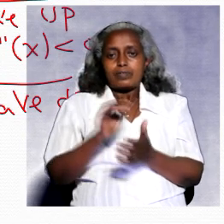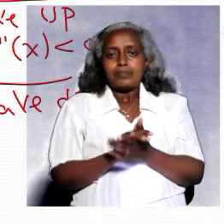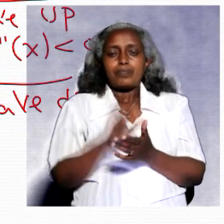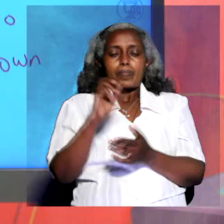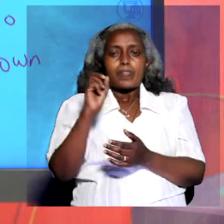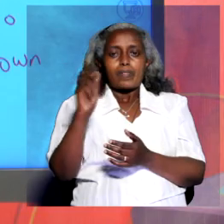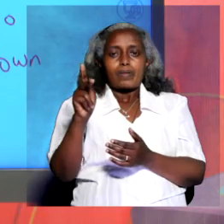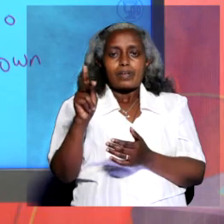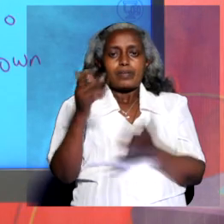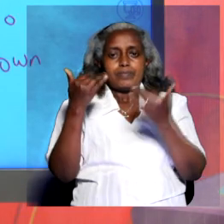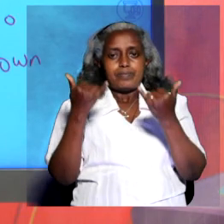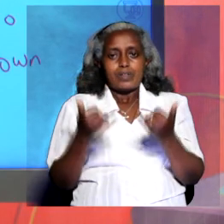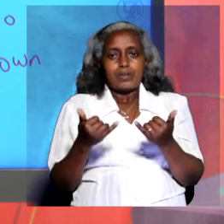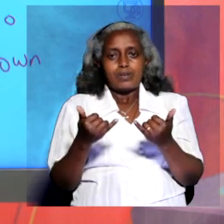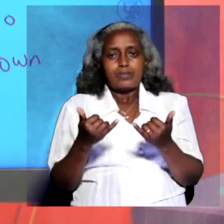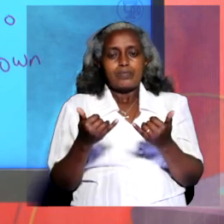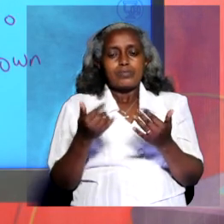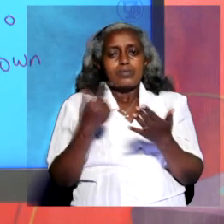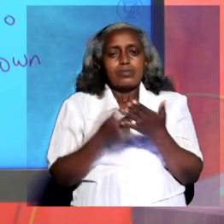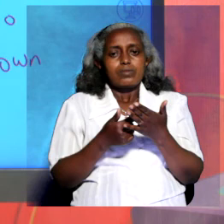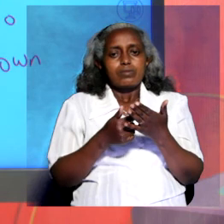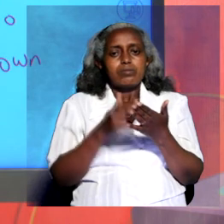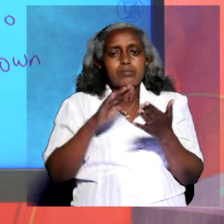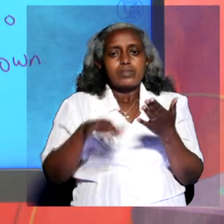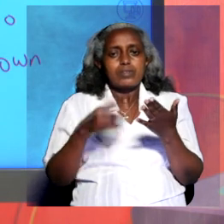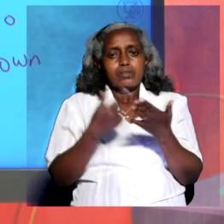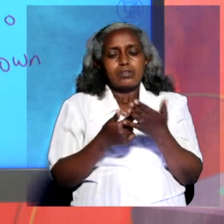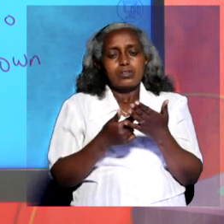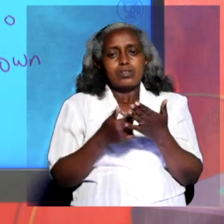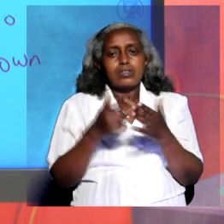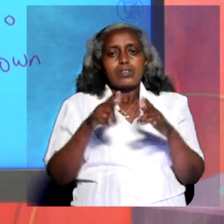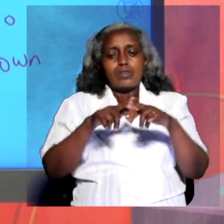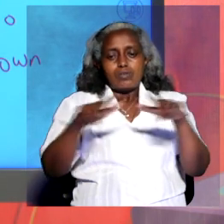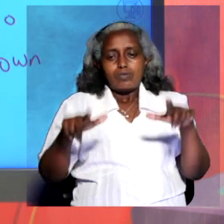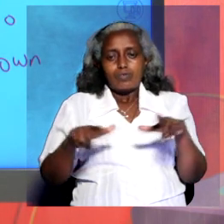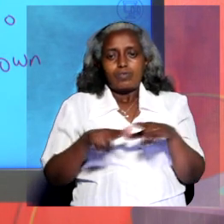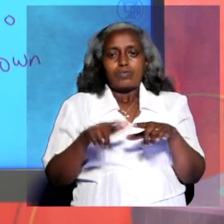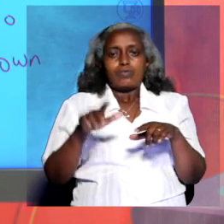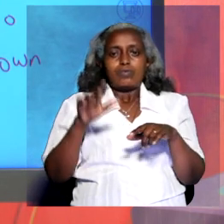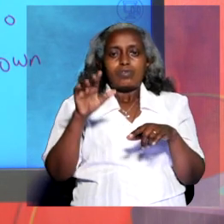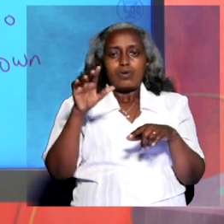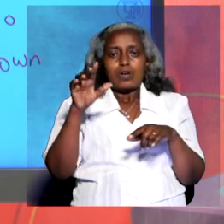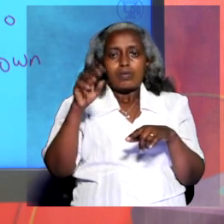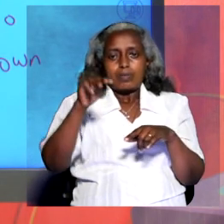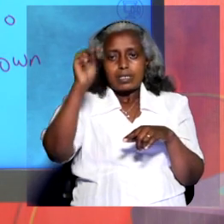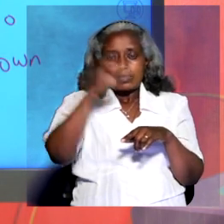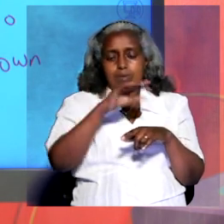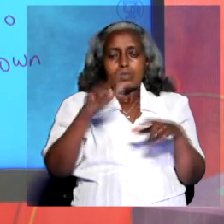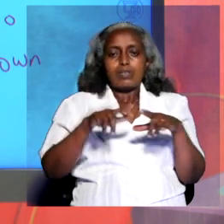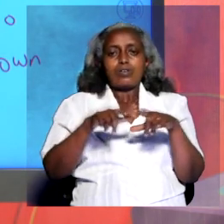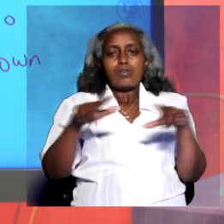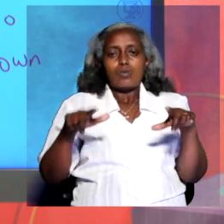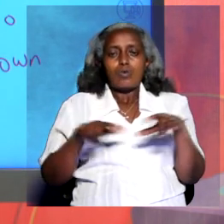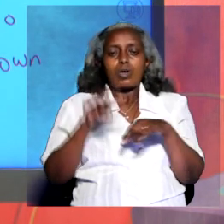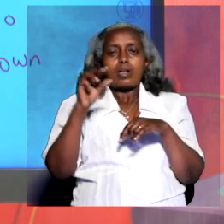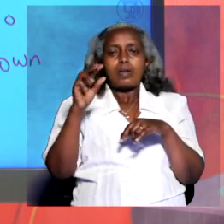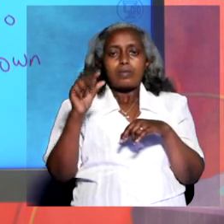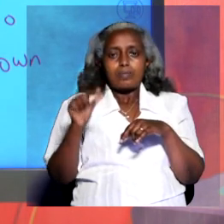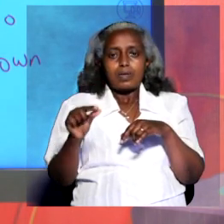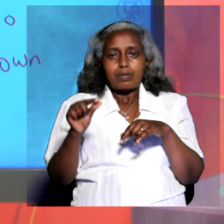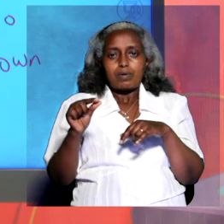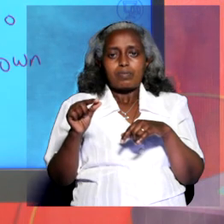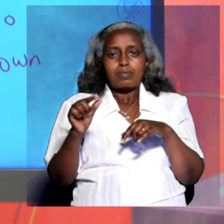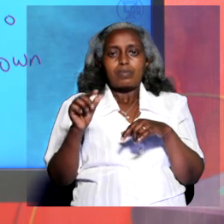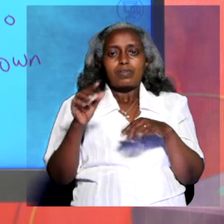Okay. Now, what remains is we need to find the local maximum and local minimum and